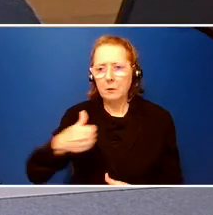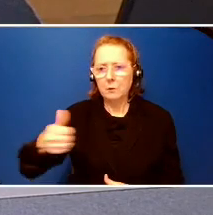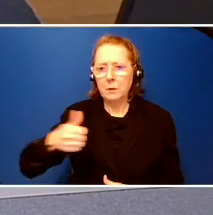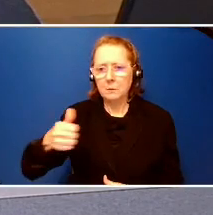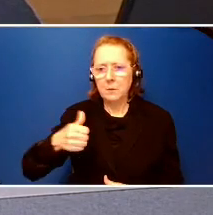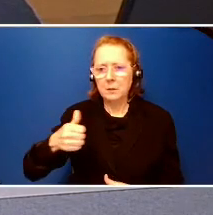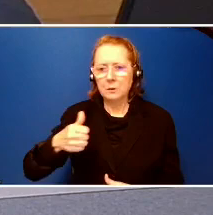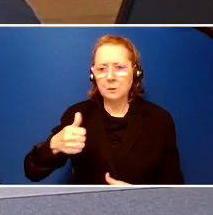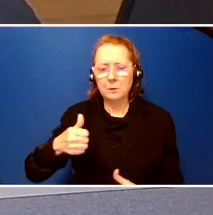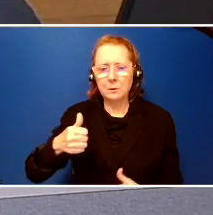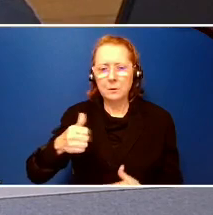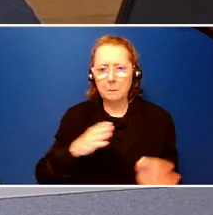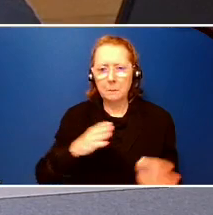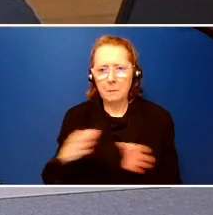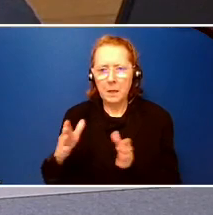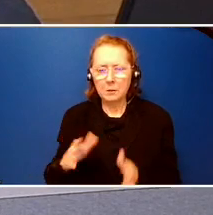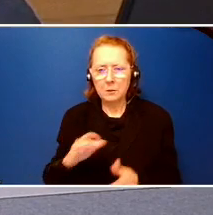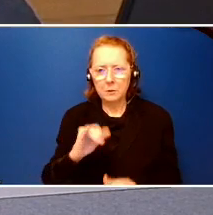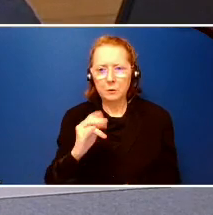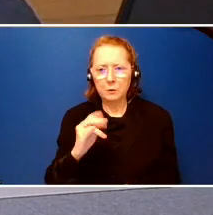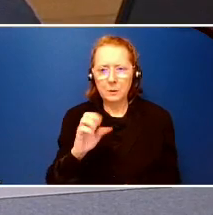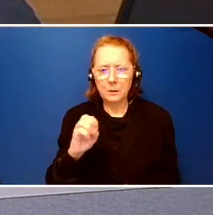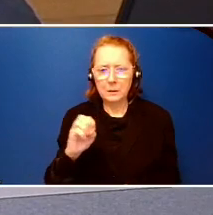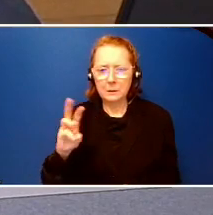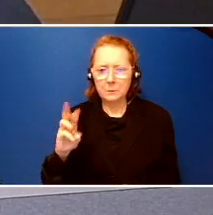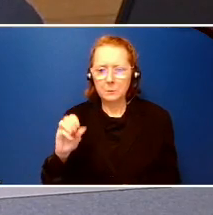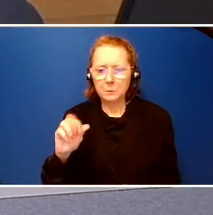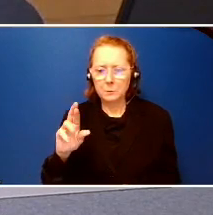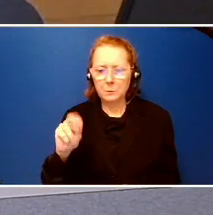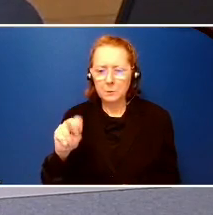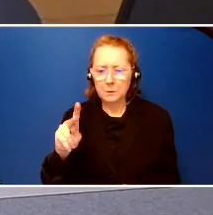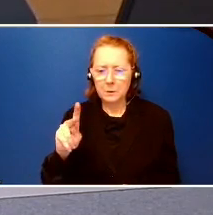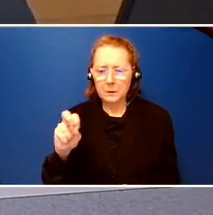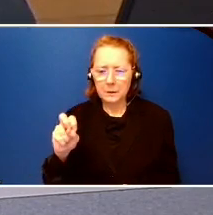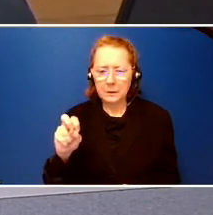transportation planner, Julie Warnke. Are you wanting to share some thoughts?